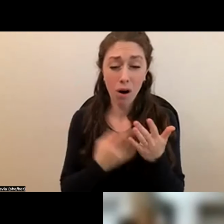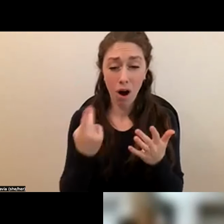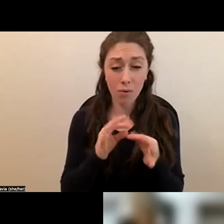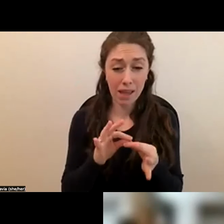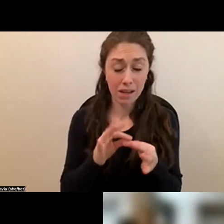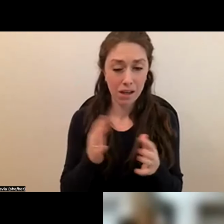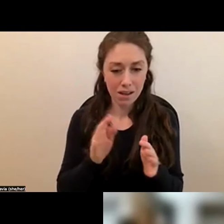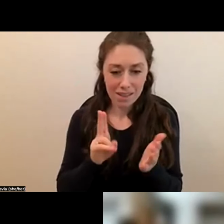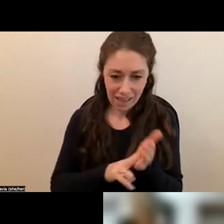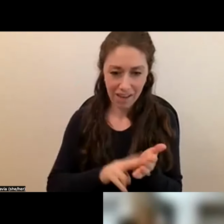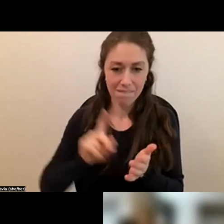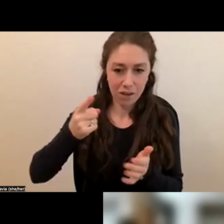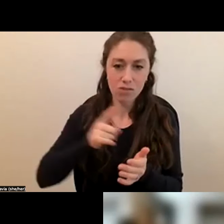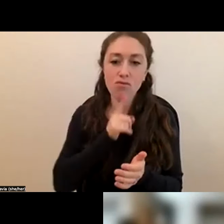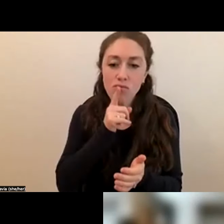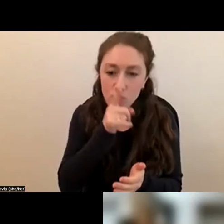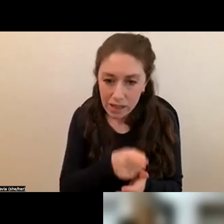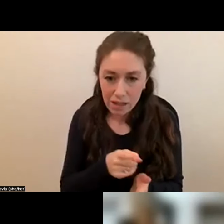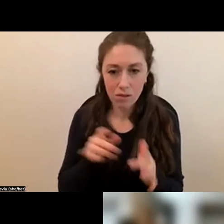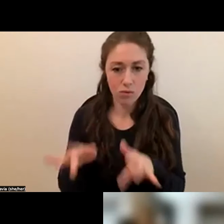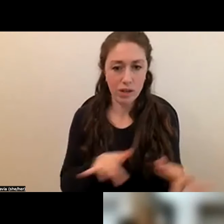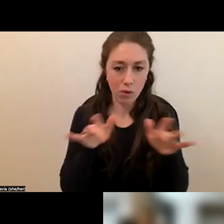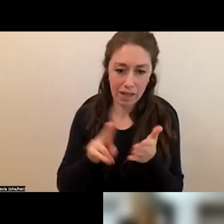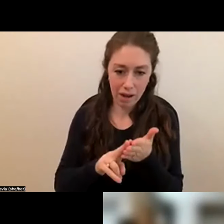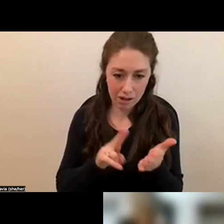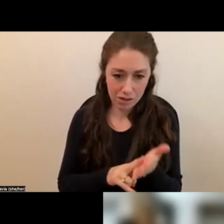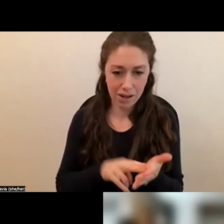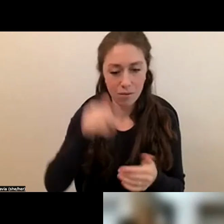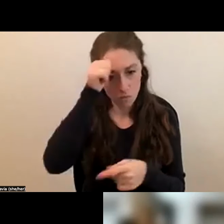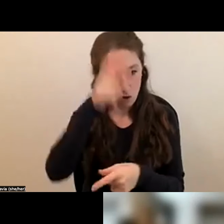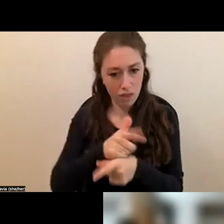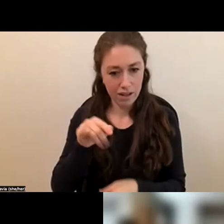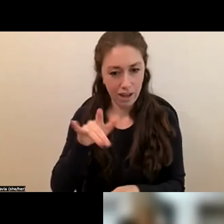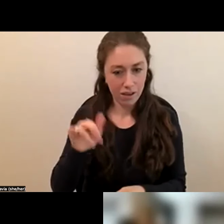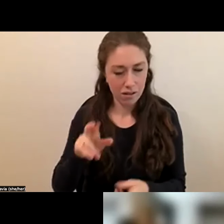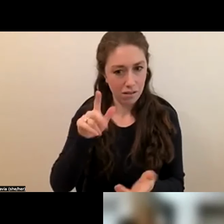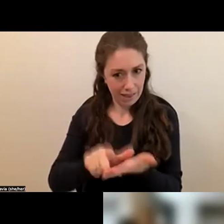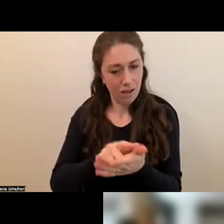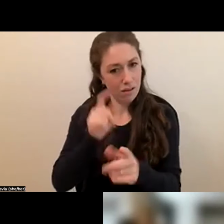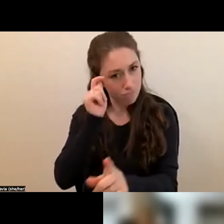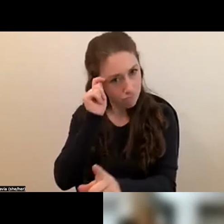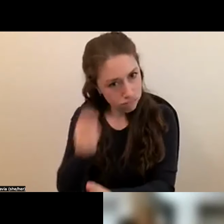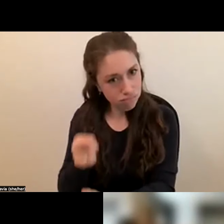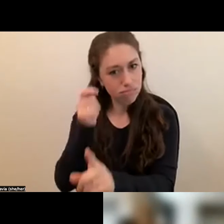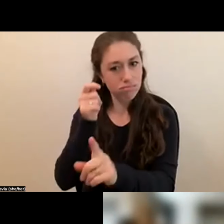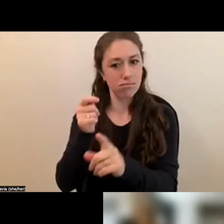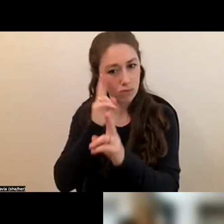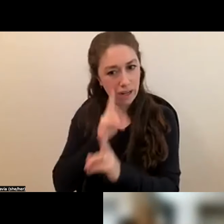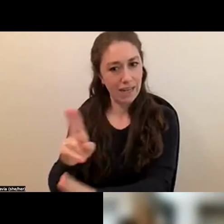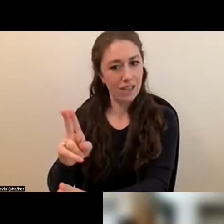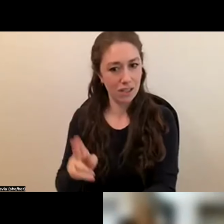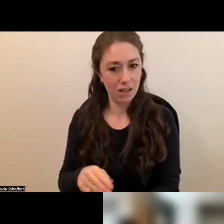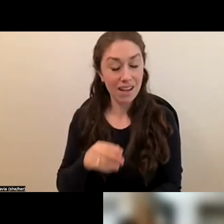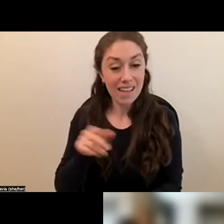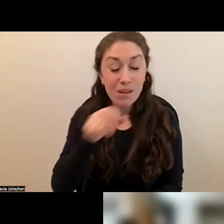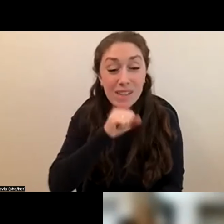real recording contracts of Brother Taylor's career, getting him the first legal recognition for his work. And this is in his 90s when this happened. The record